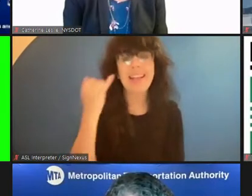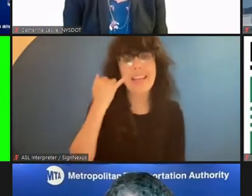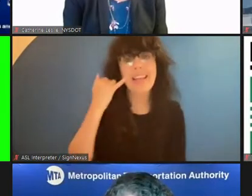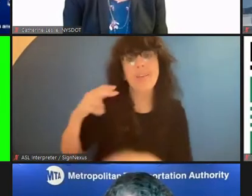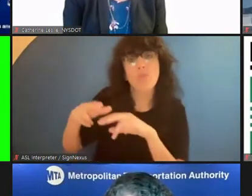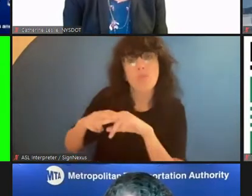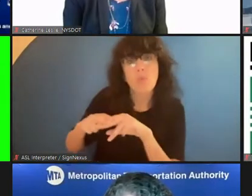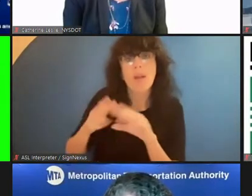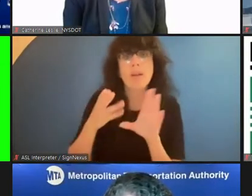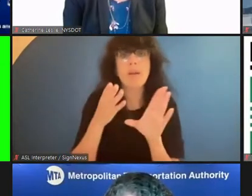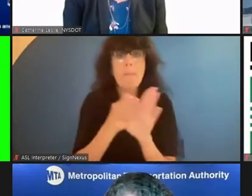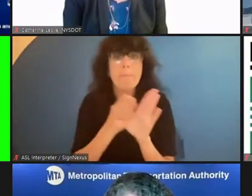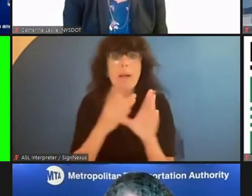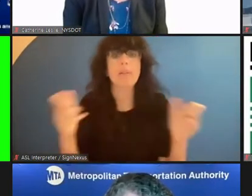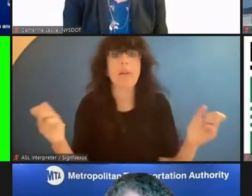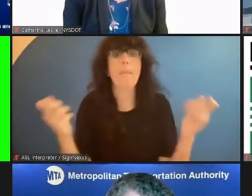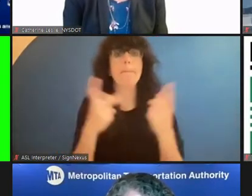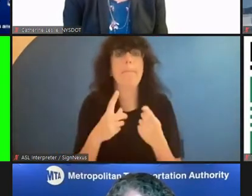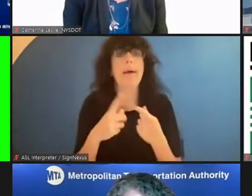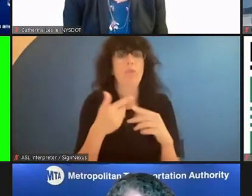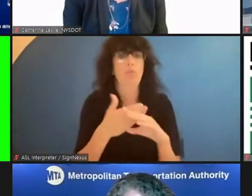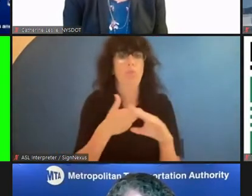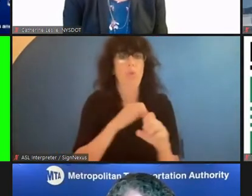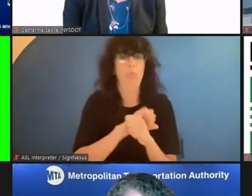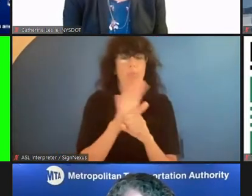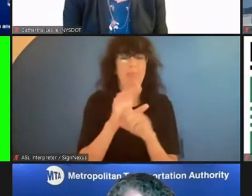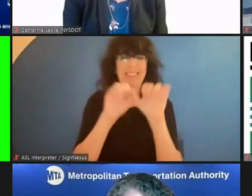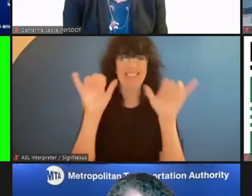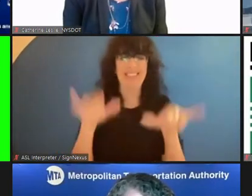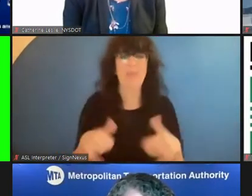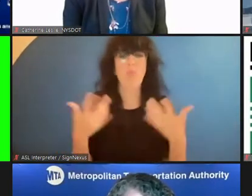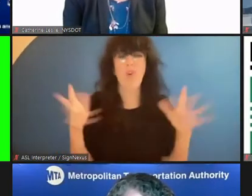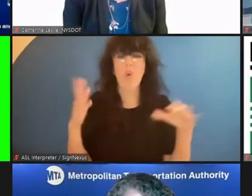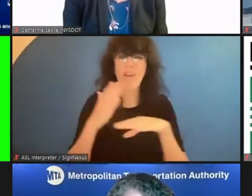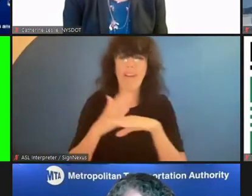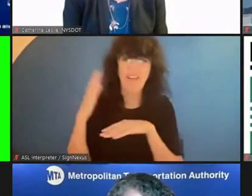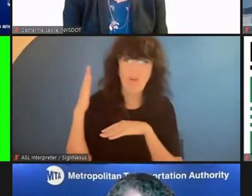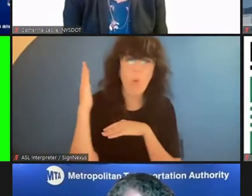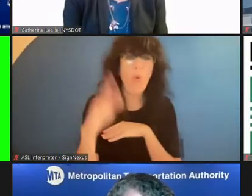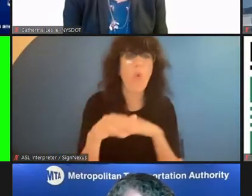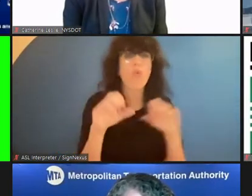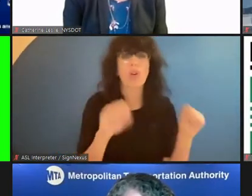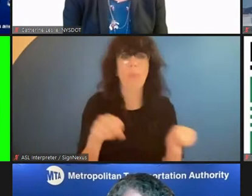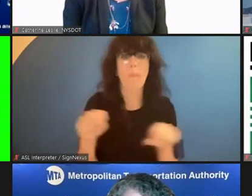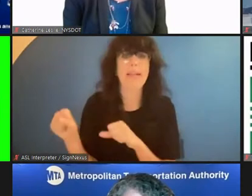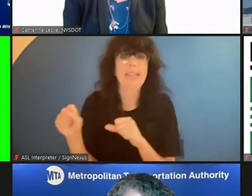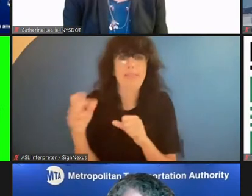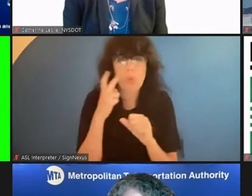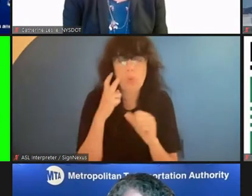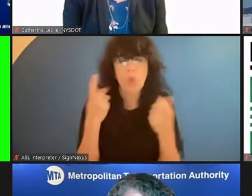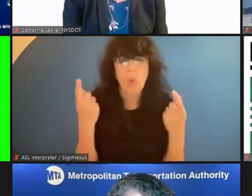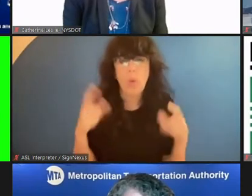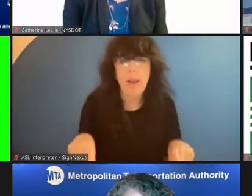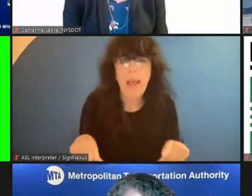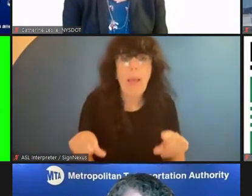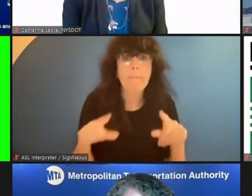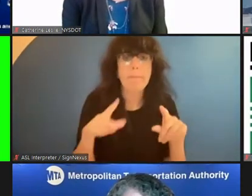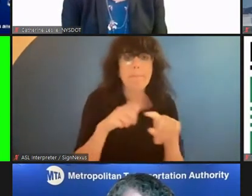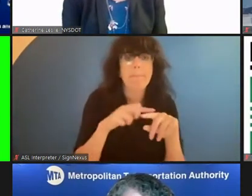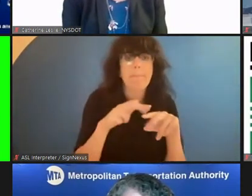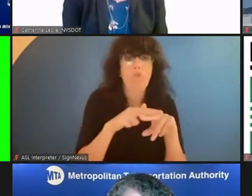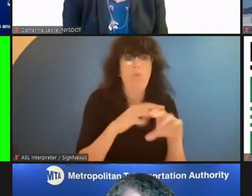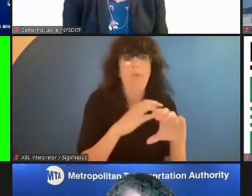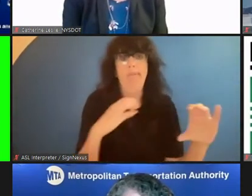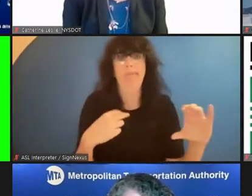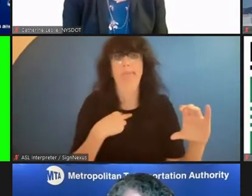return to pre-pandemic levels the systems are already over capacity what could happen this week a small train called a 90 plus minute